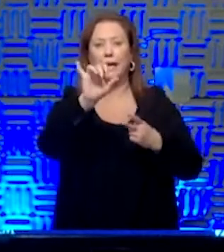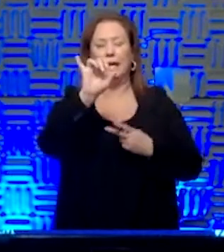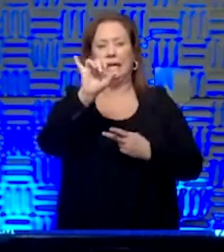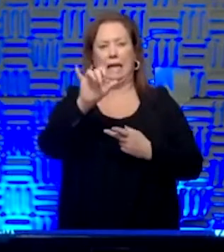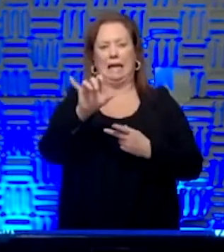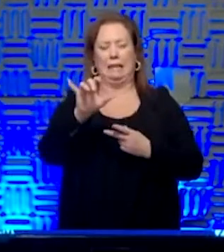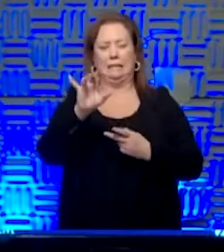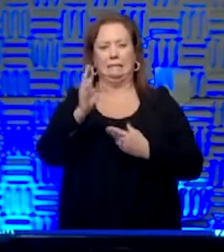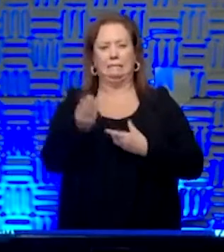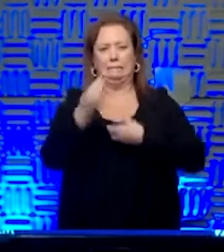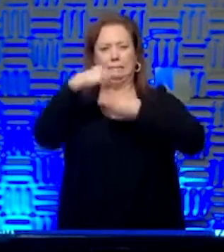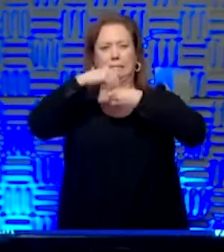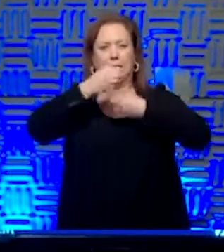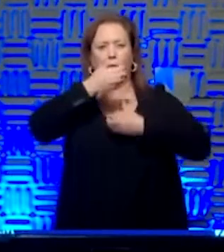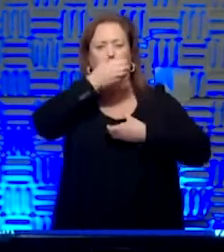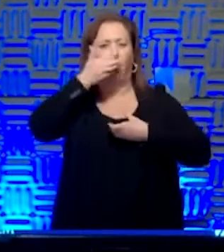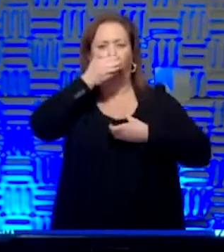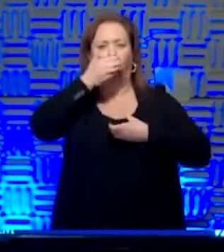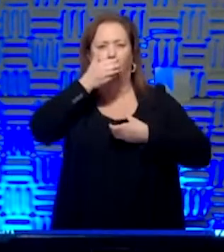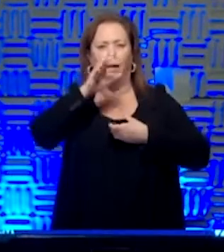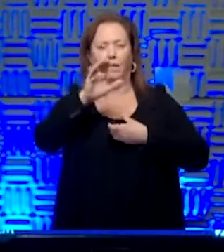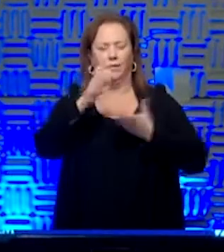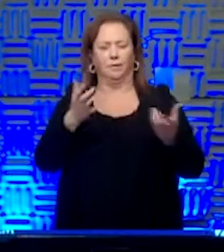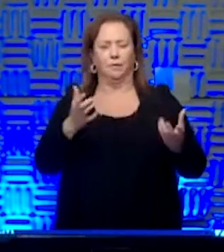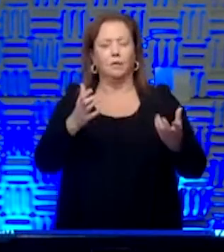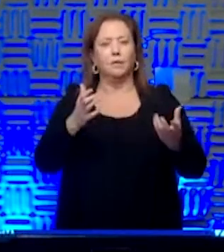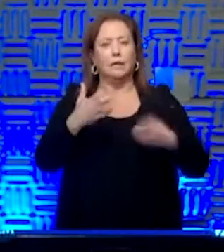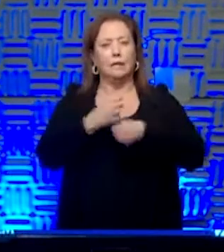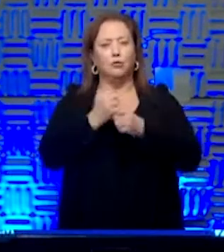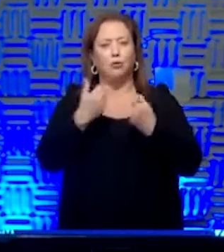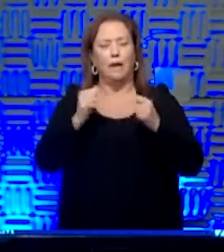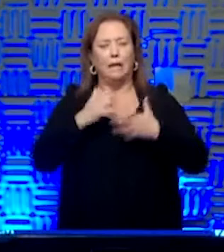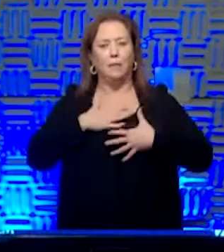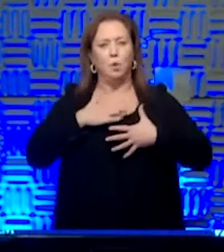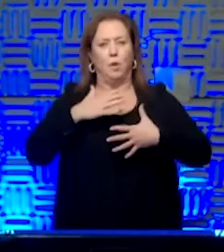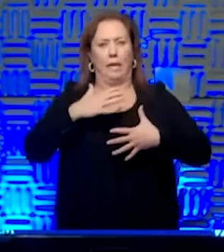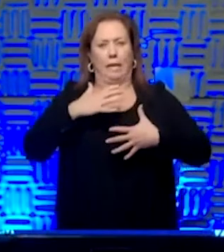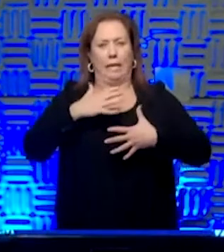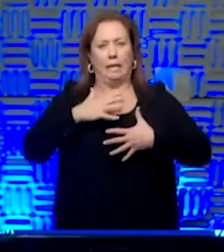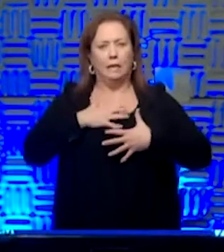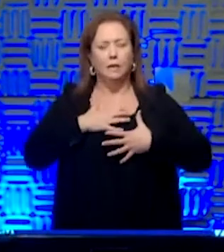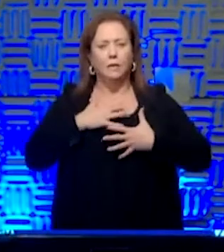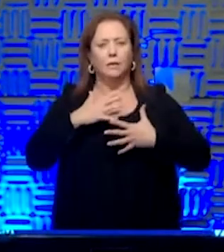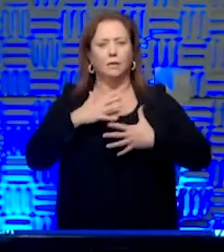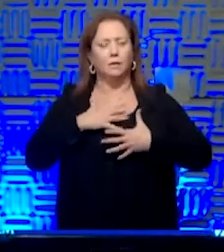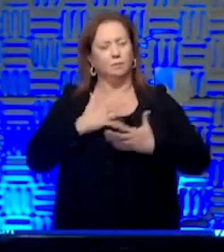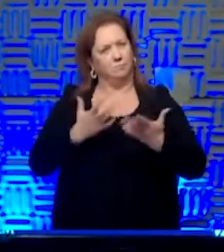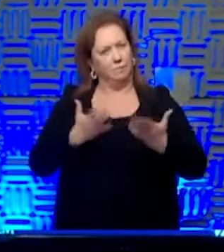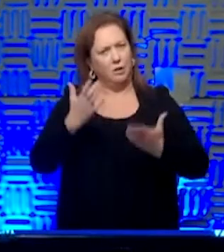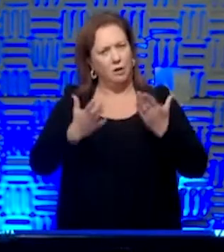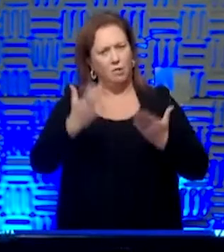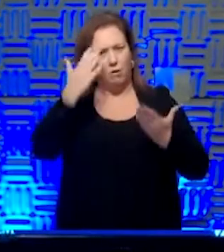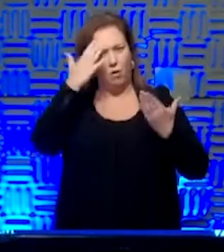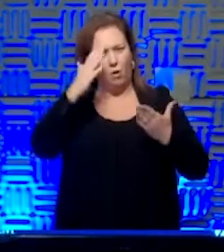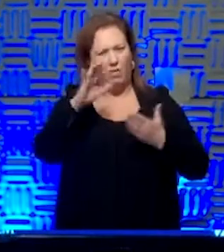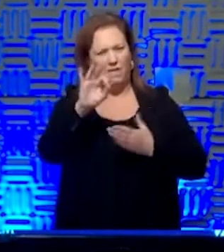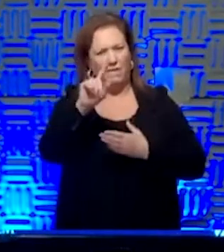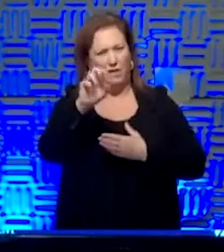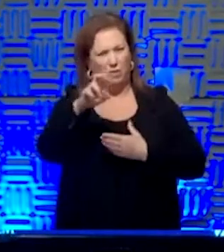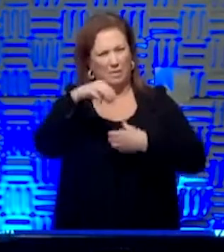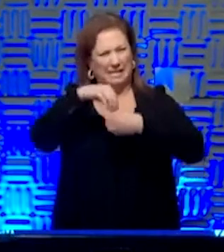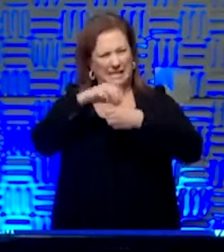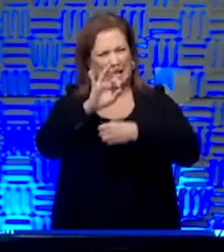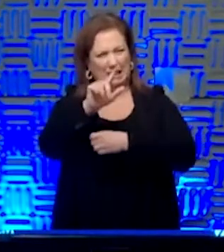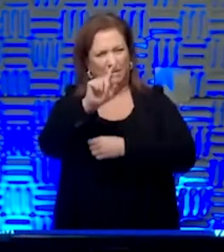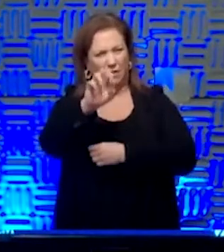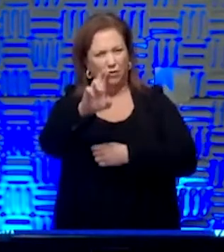then sticking it into a cloth fabric and then trying to inhale through it. You may not know what you're inhaling.